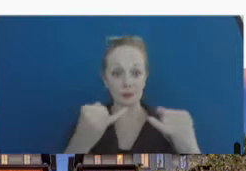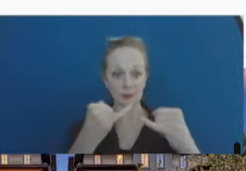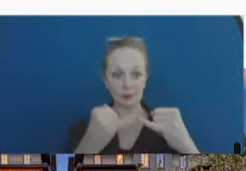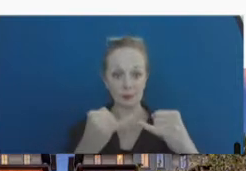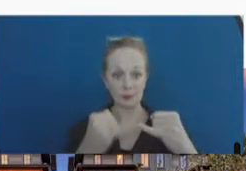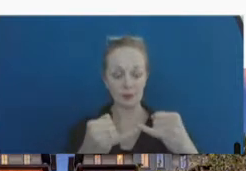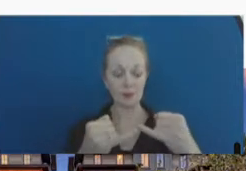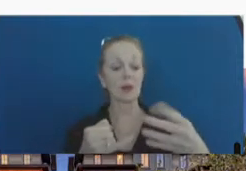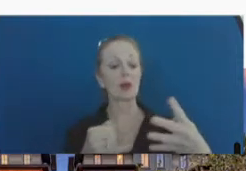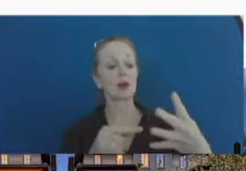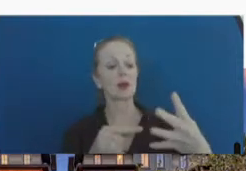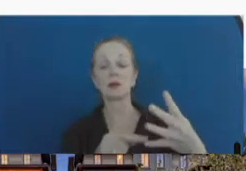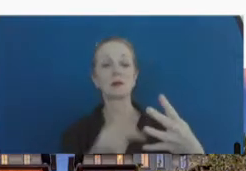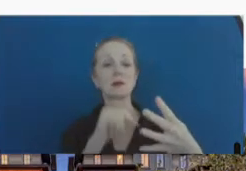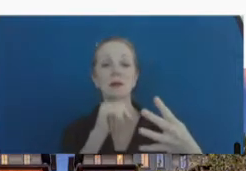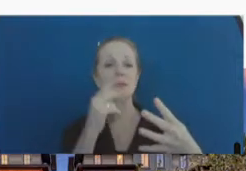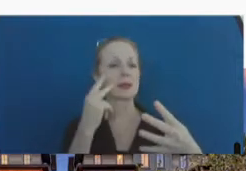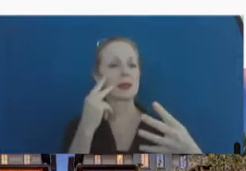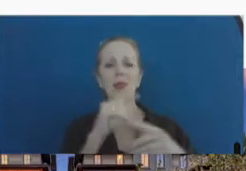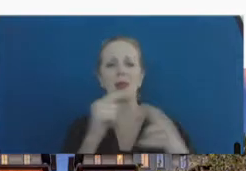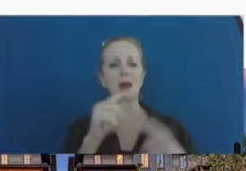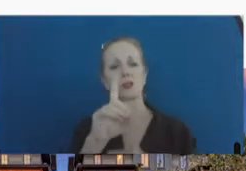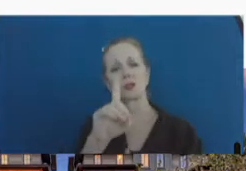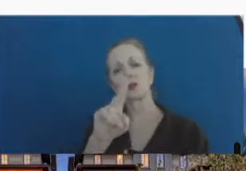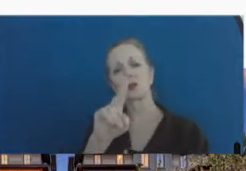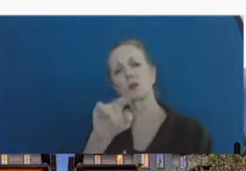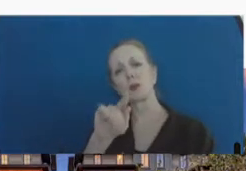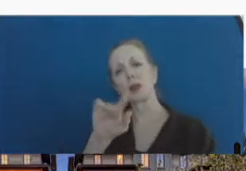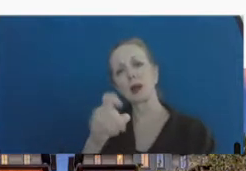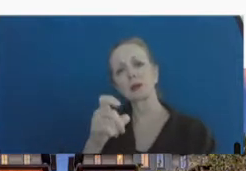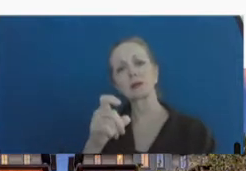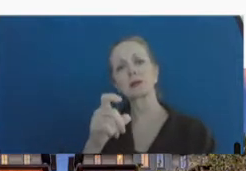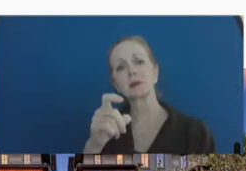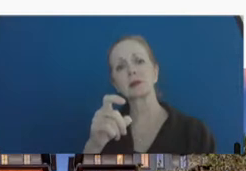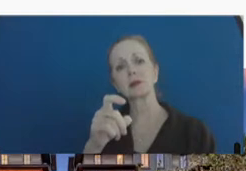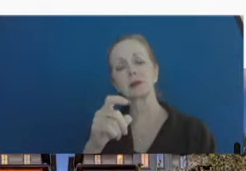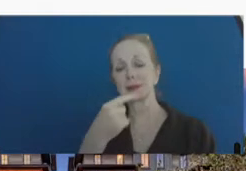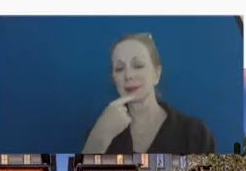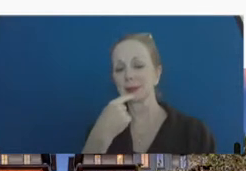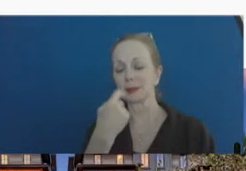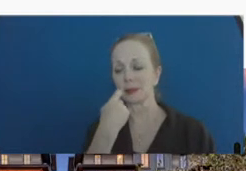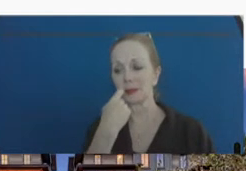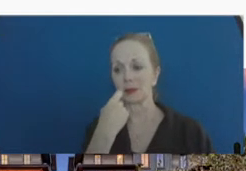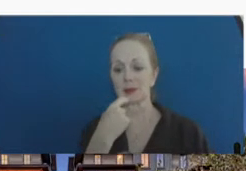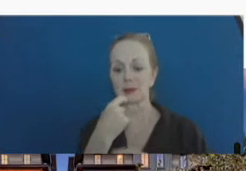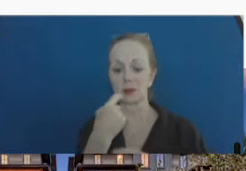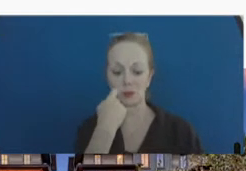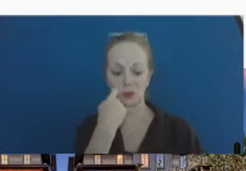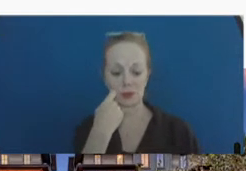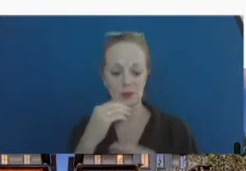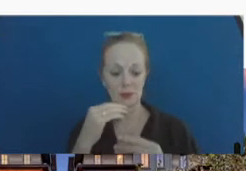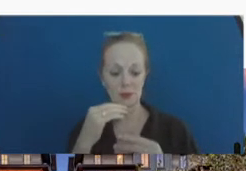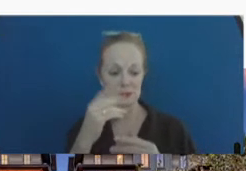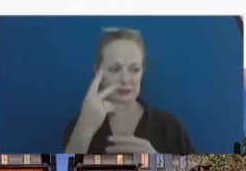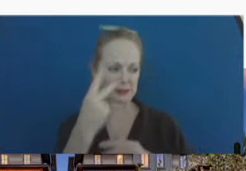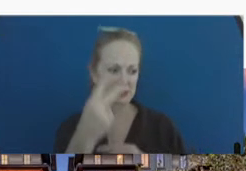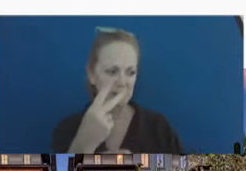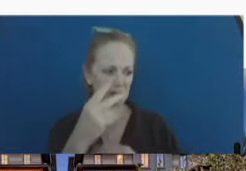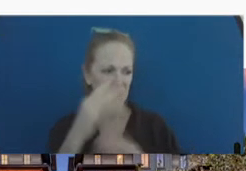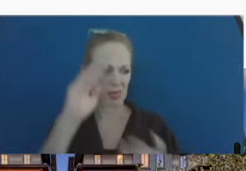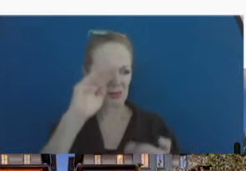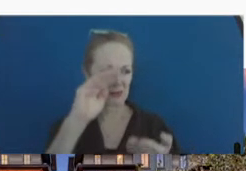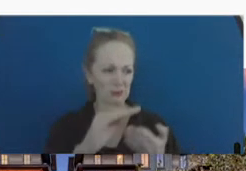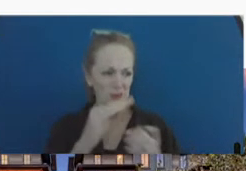haven't seen a lot of duplexes, as I mentioned. And so, in fact, I think the latest numbers that I've seen, it's a little bit less than what we've